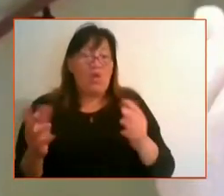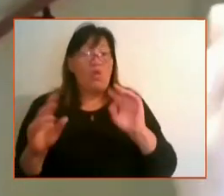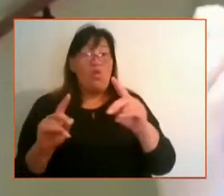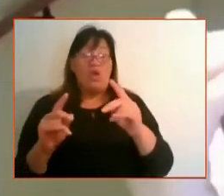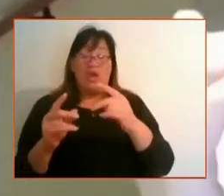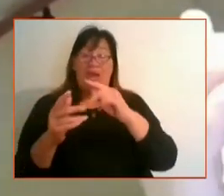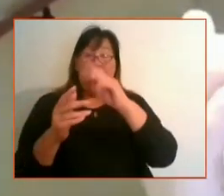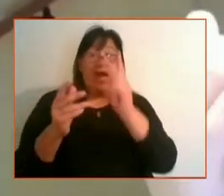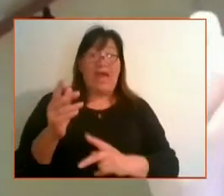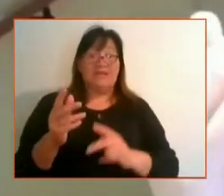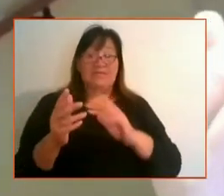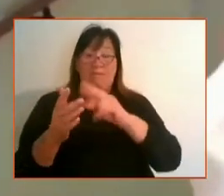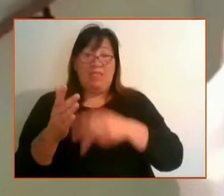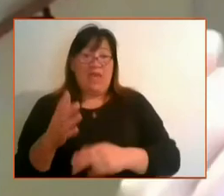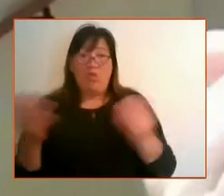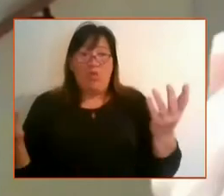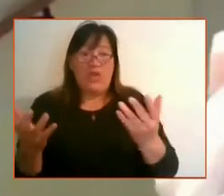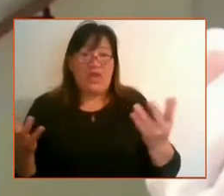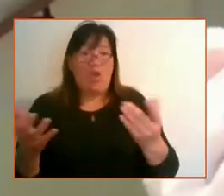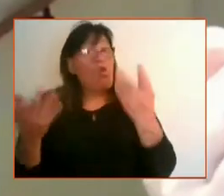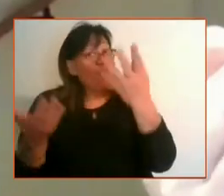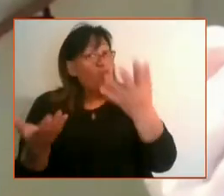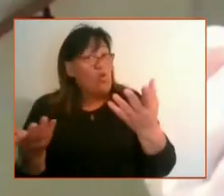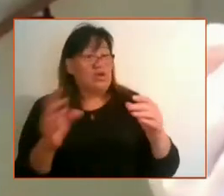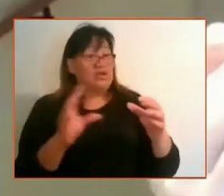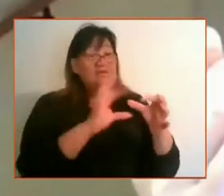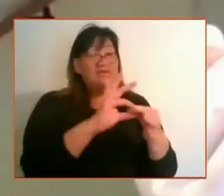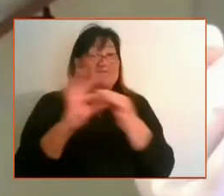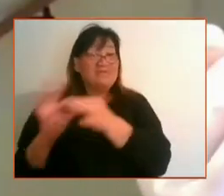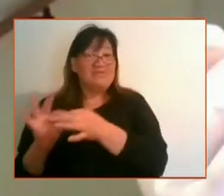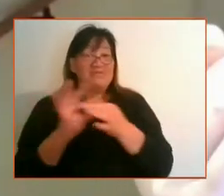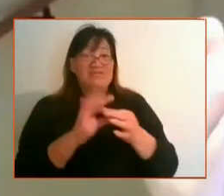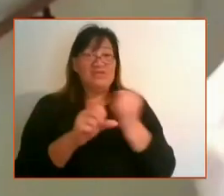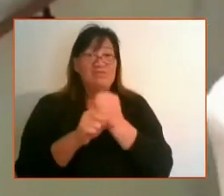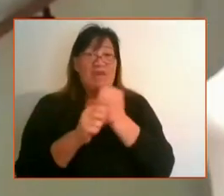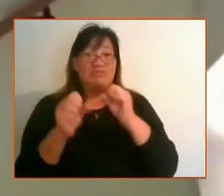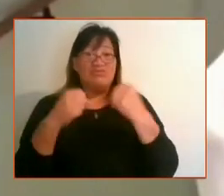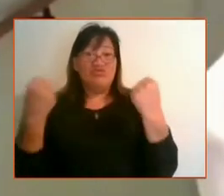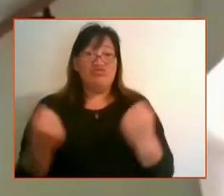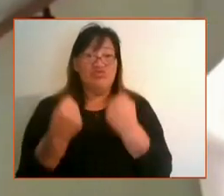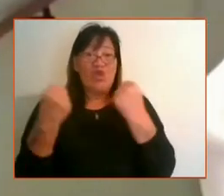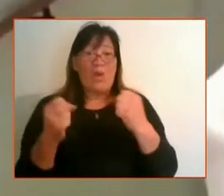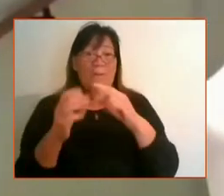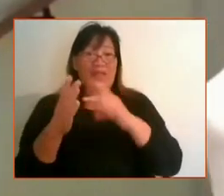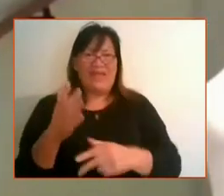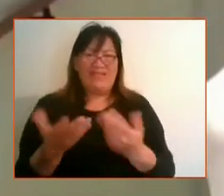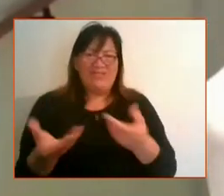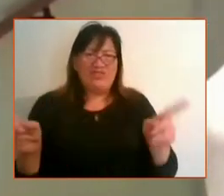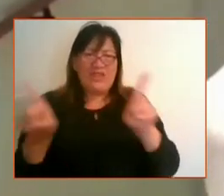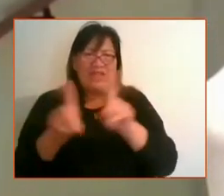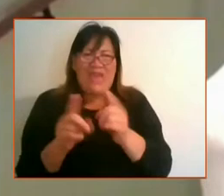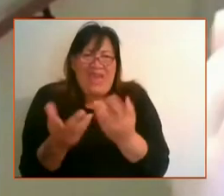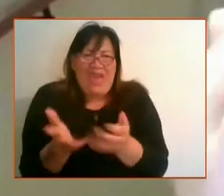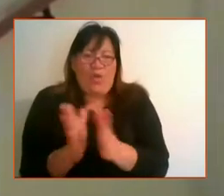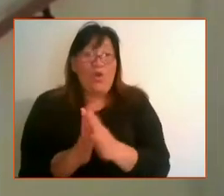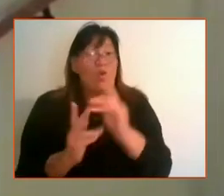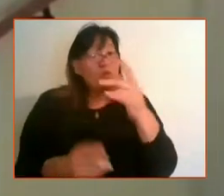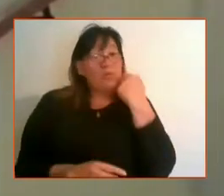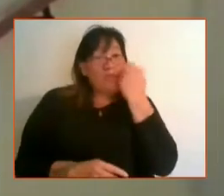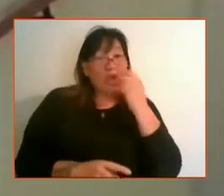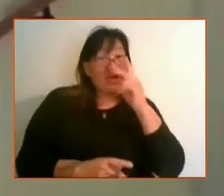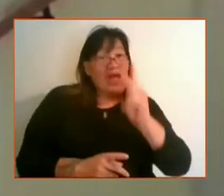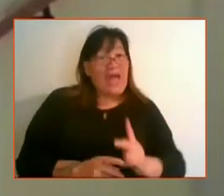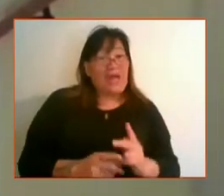or co-design a strong and sustainable plan together? How do we recognise the contribution of Māori arts and ensure